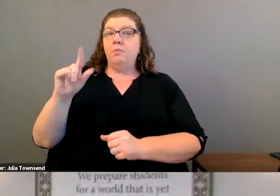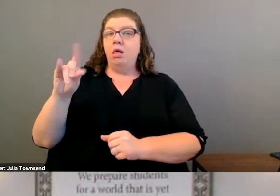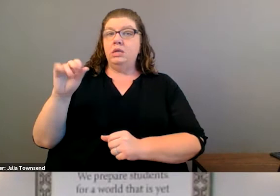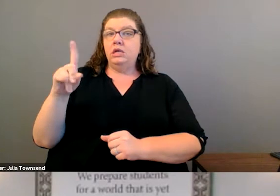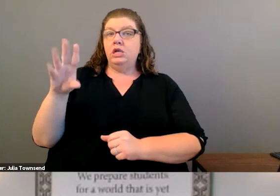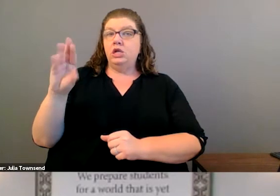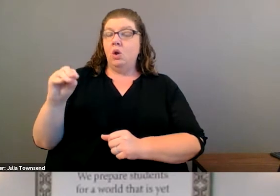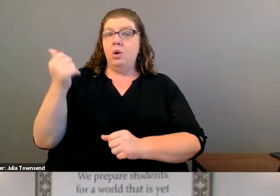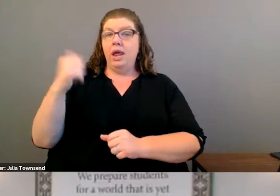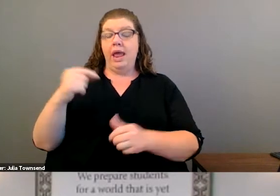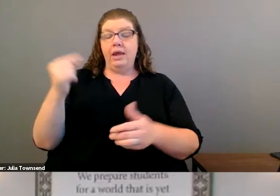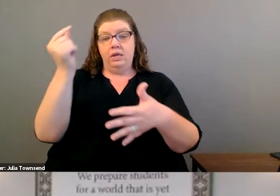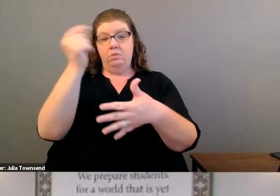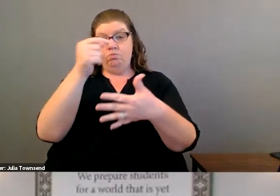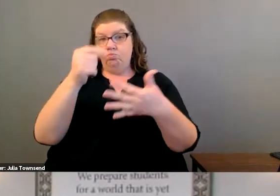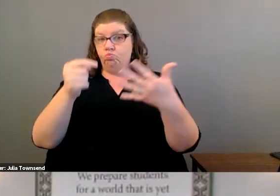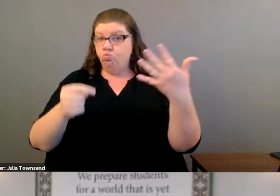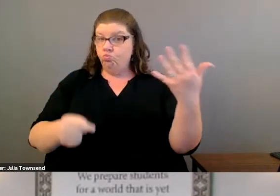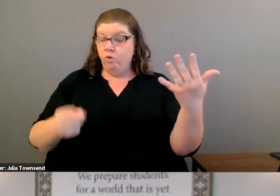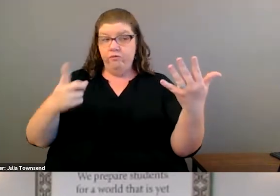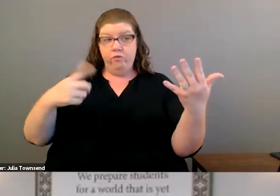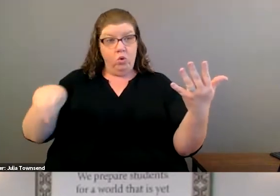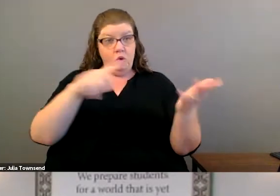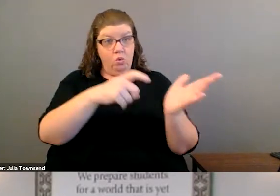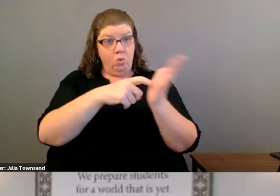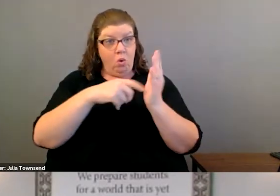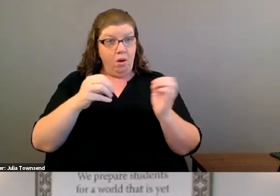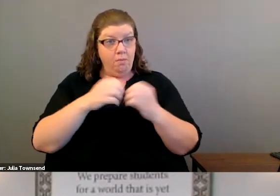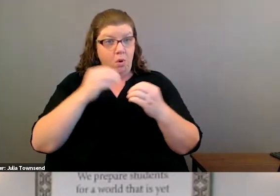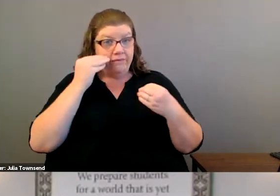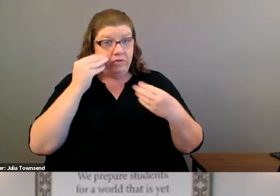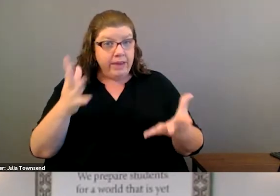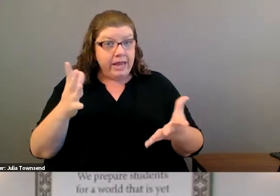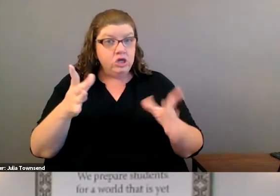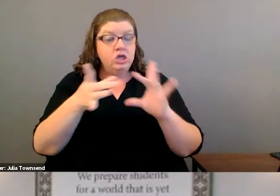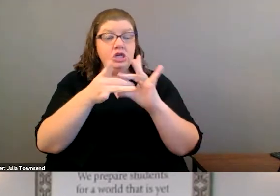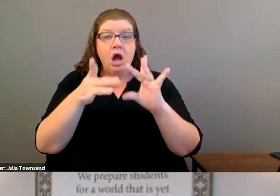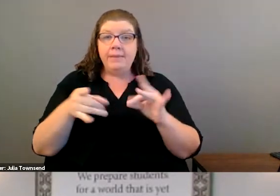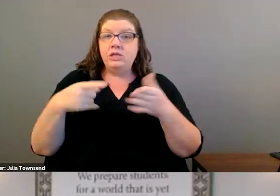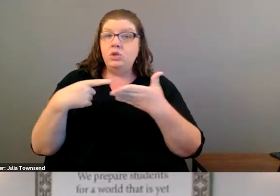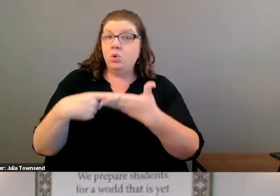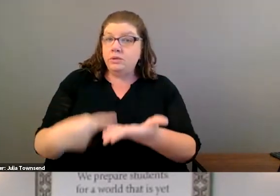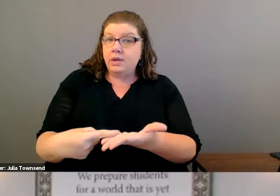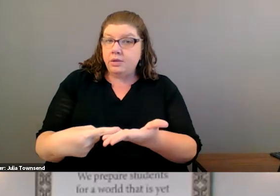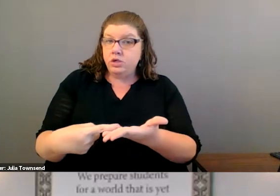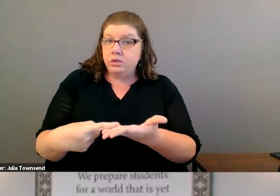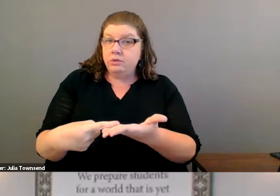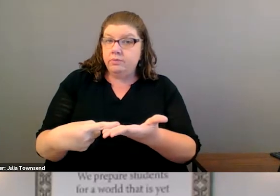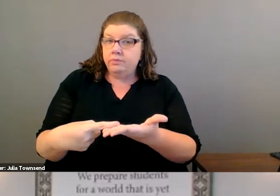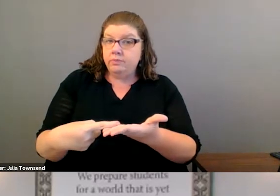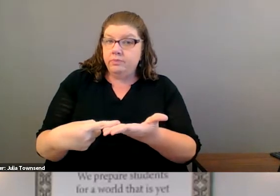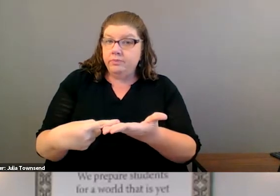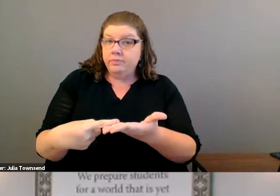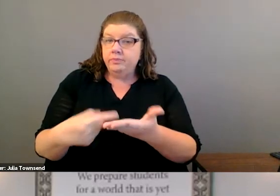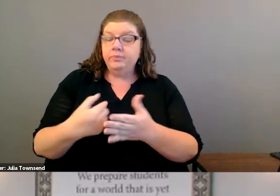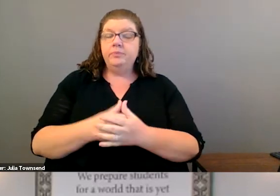on the consent agenda that for you require more information, comments, or discussion?